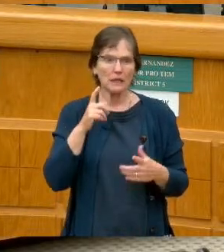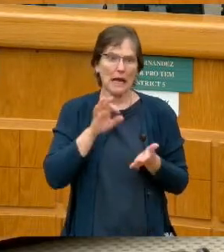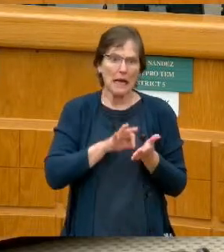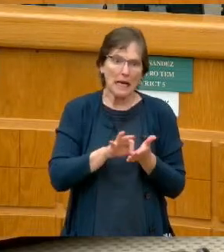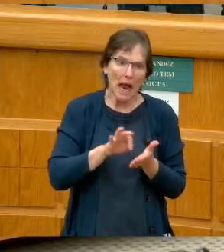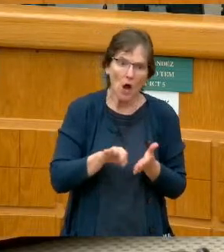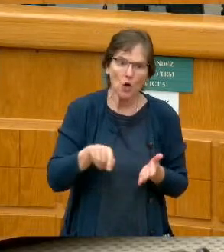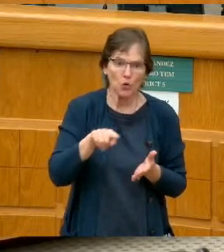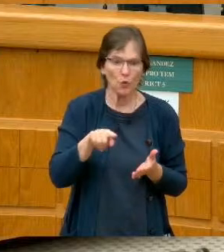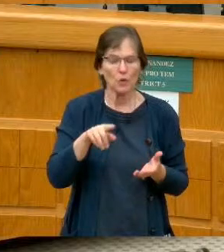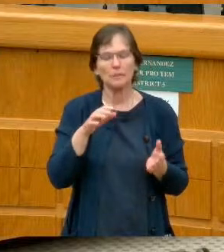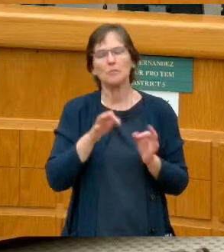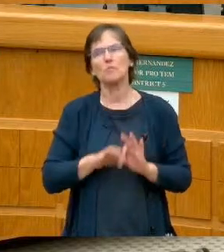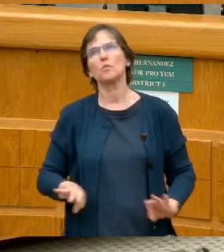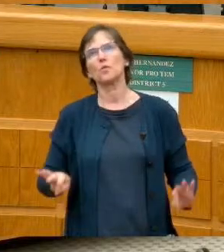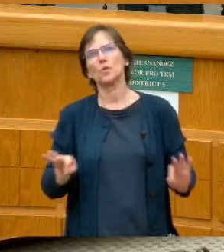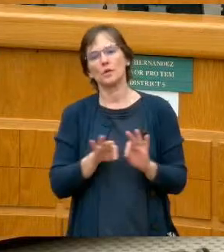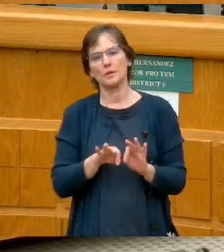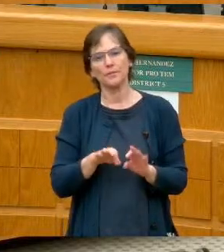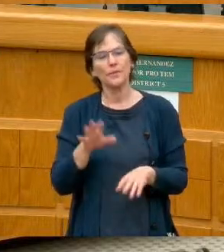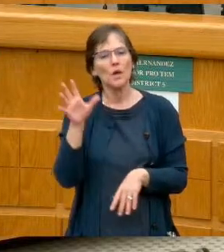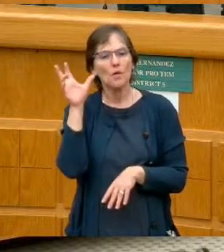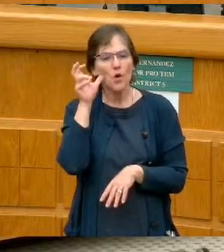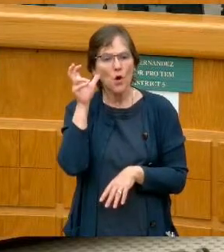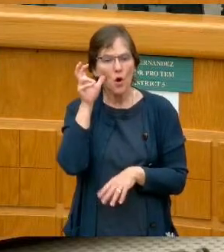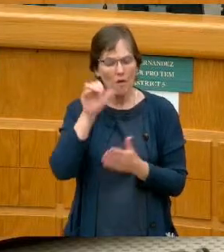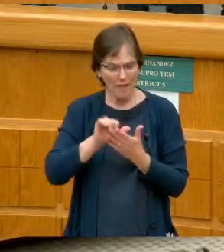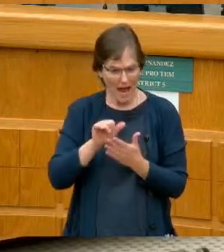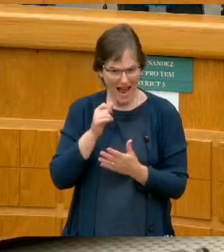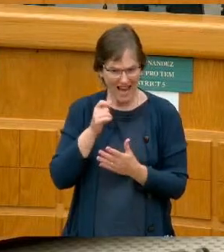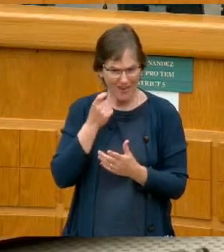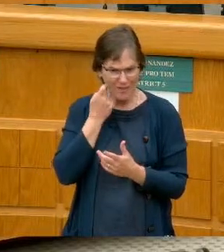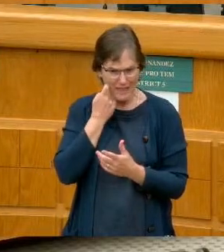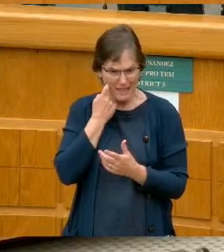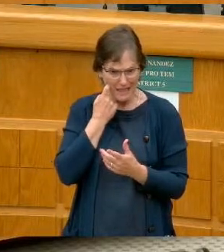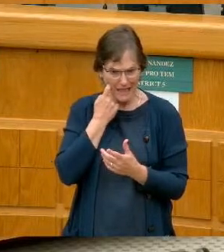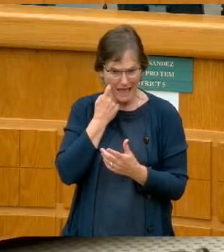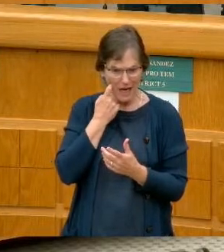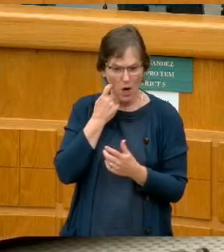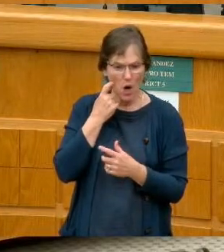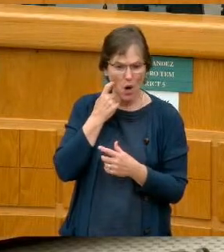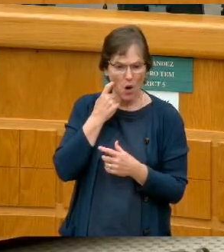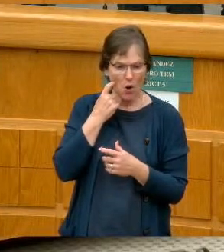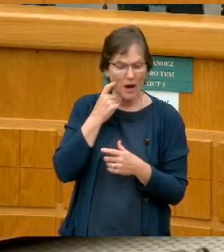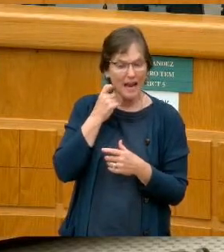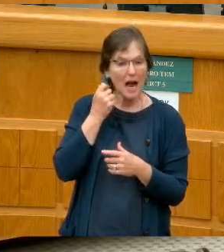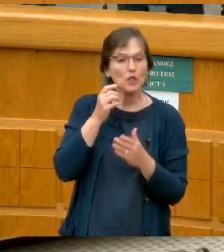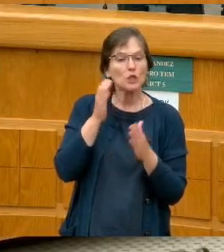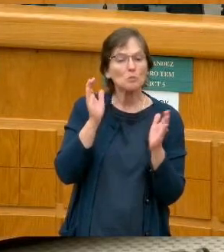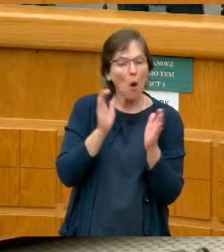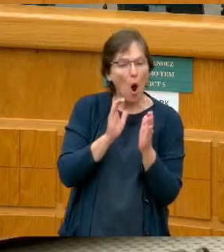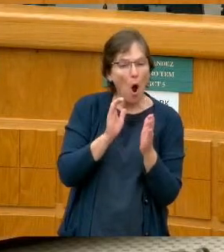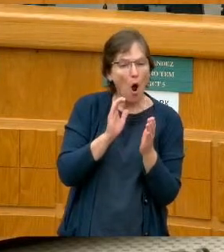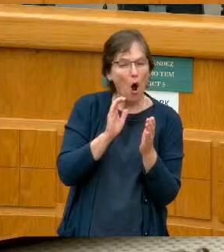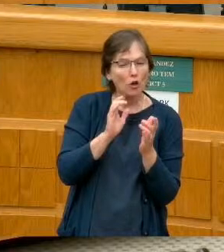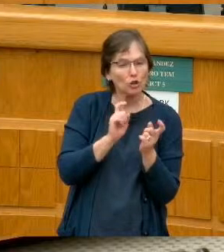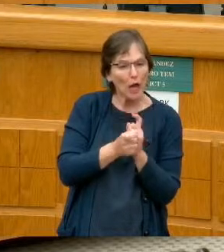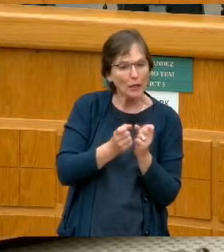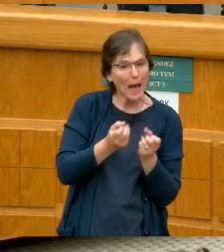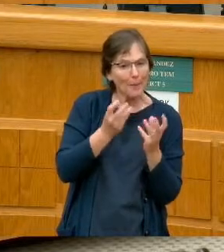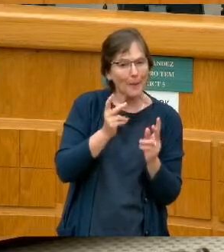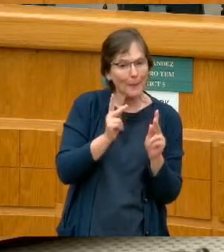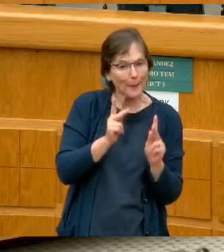difference it makes when it's reported to Washington, because that's how they send their money back to the states. And